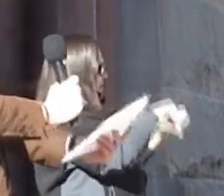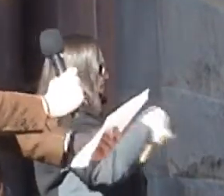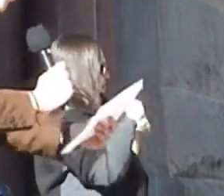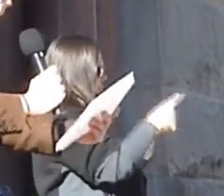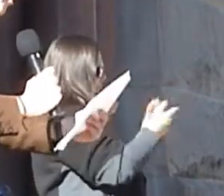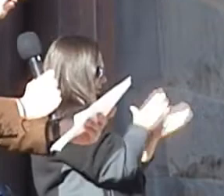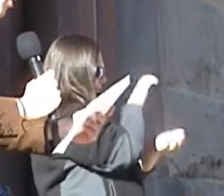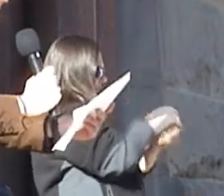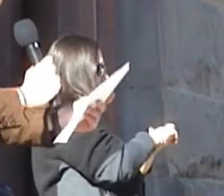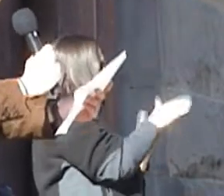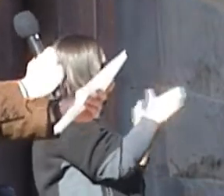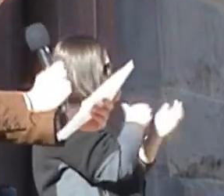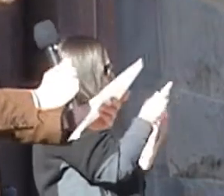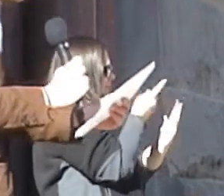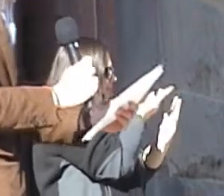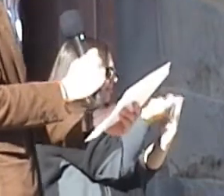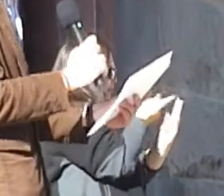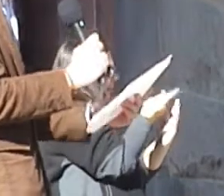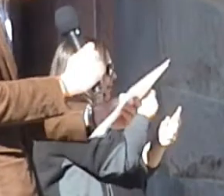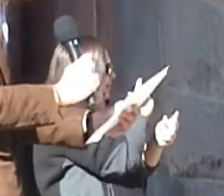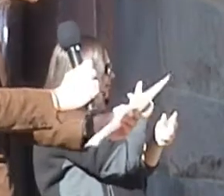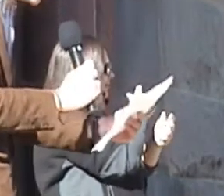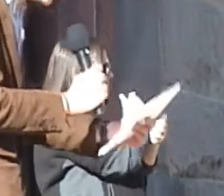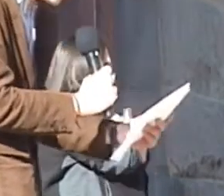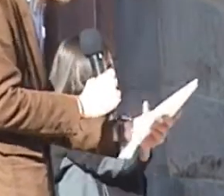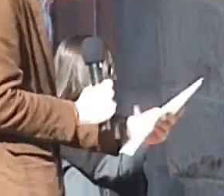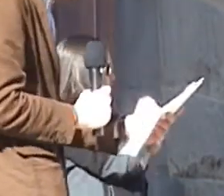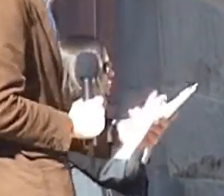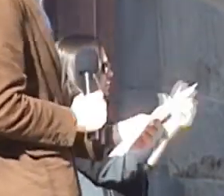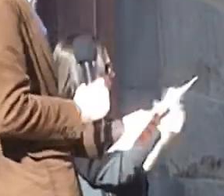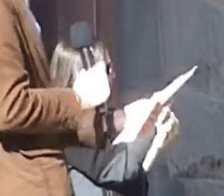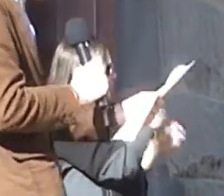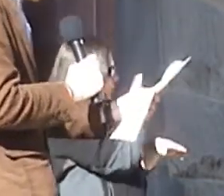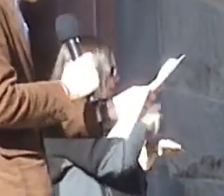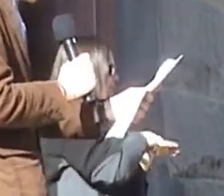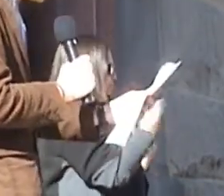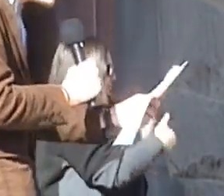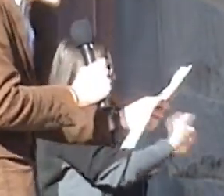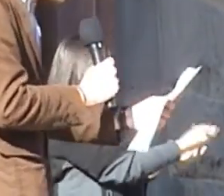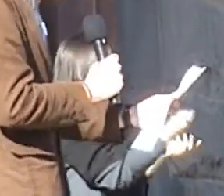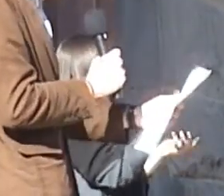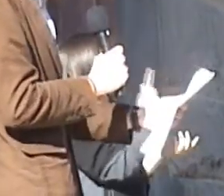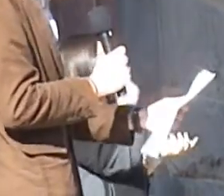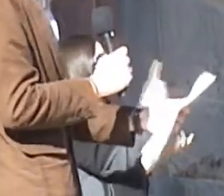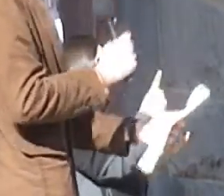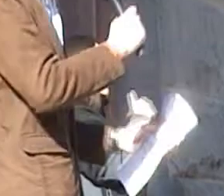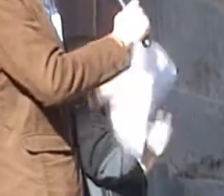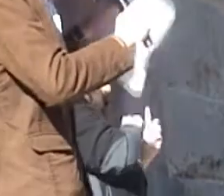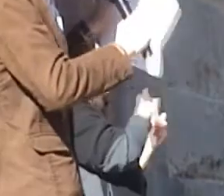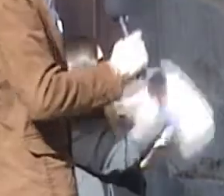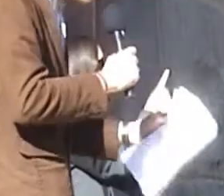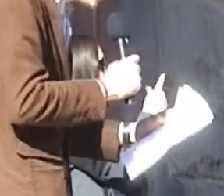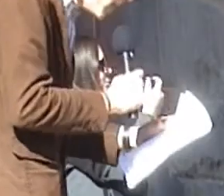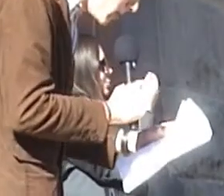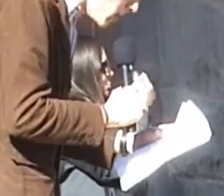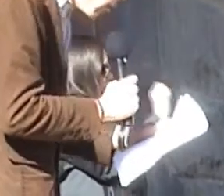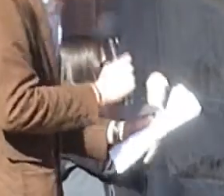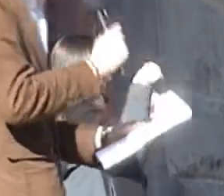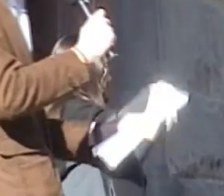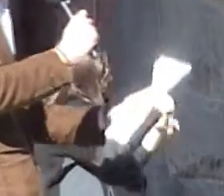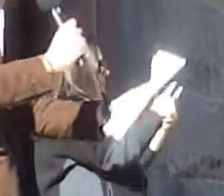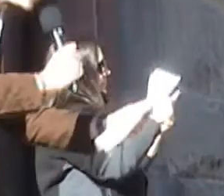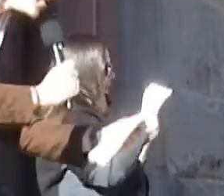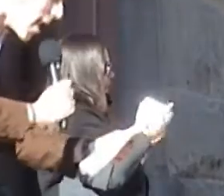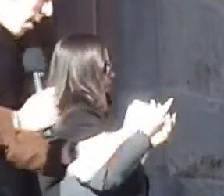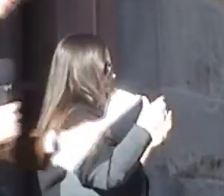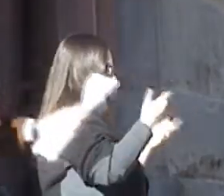married, even though they loved each other so much and so naturally so. So I went to a protest at this very place where